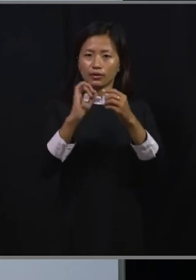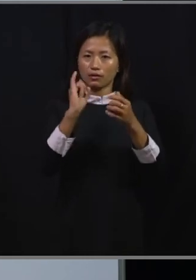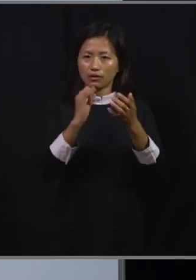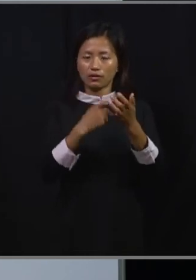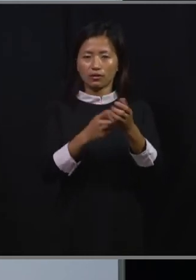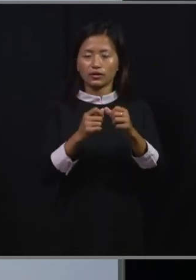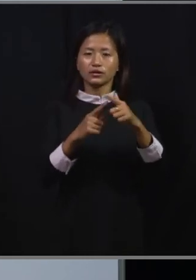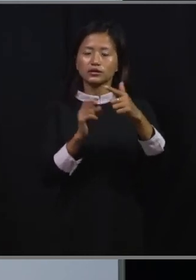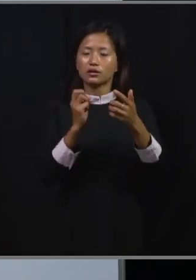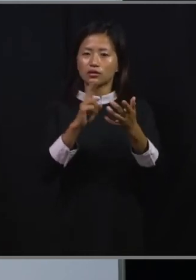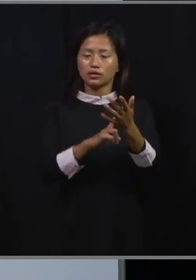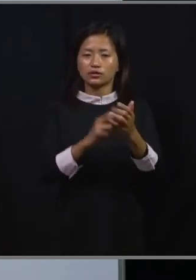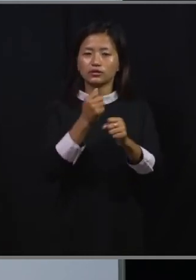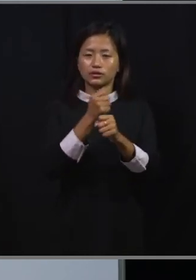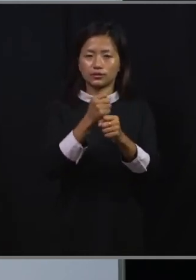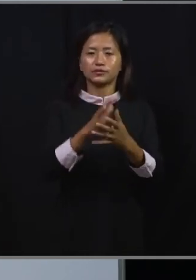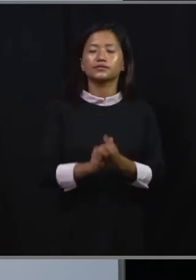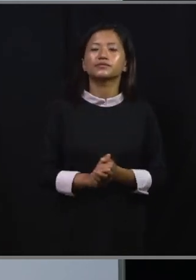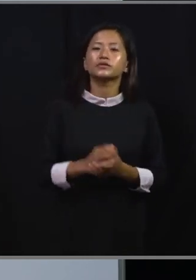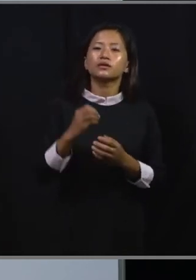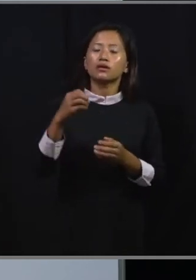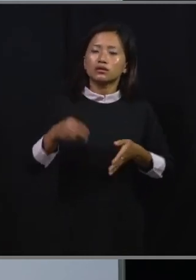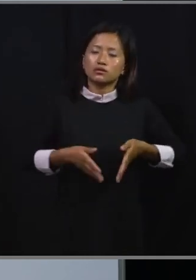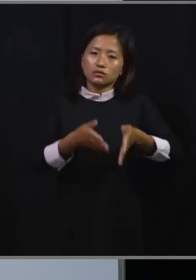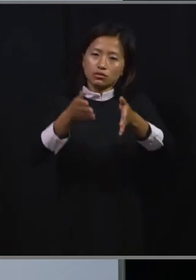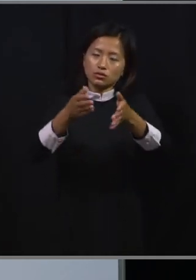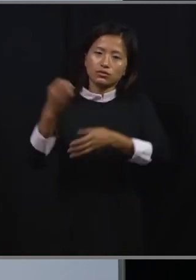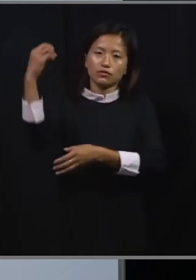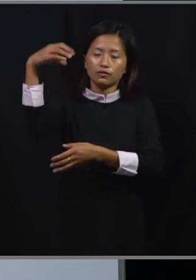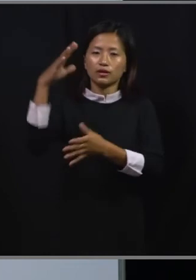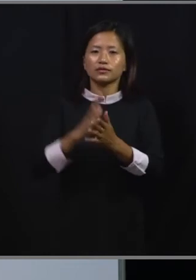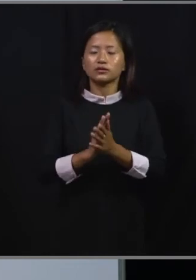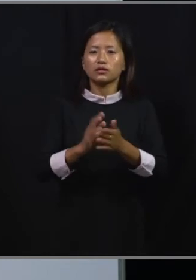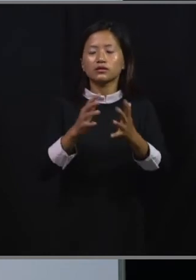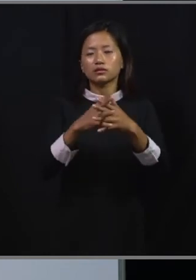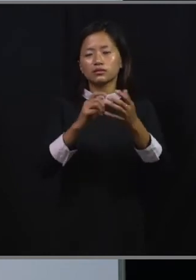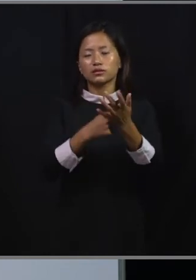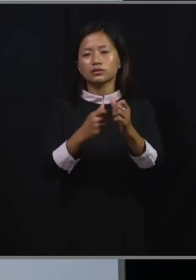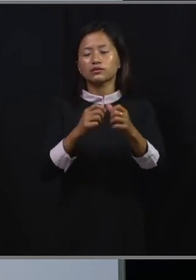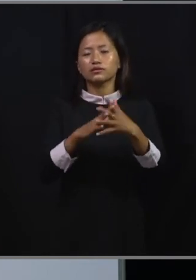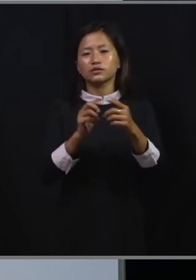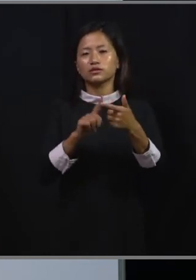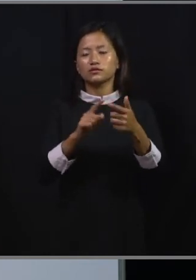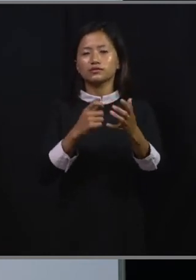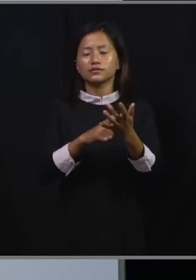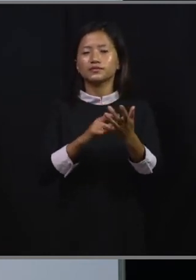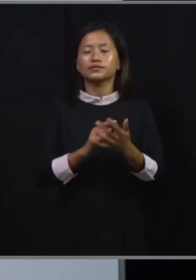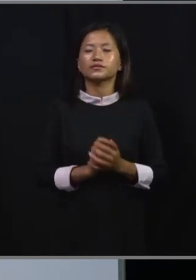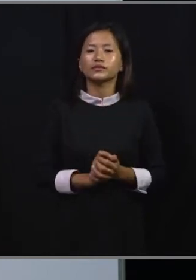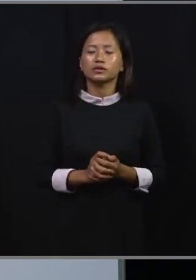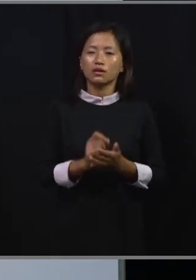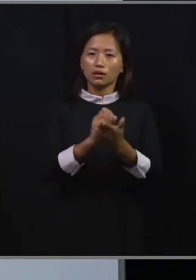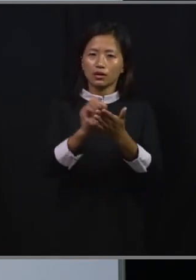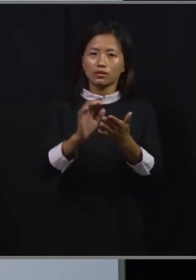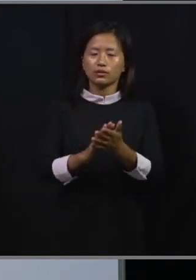what kind of source? So this is the point source of light. Okay. So from here the wave emanating like this, right? Wave is emanating